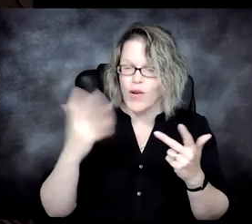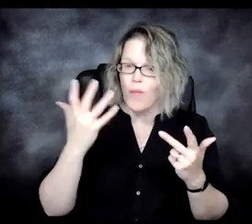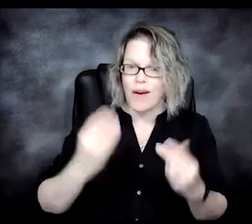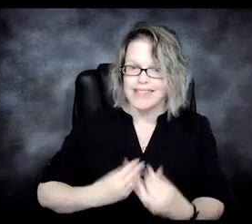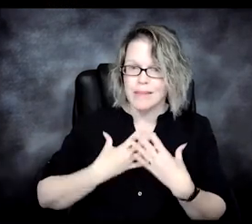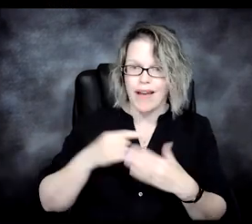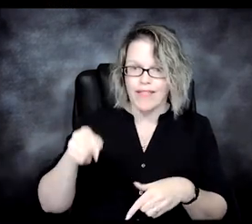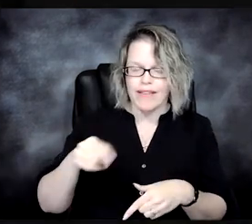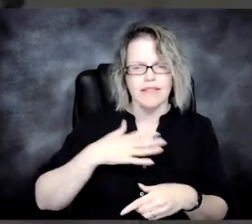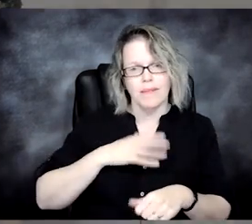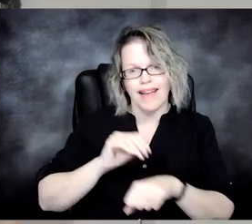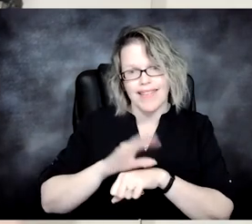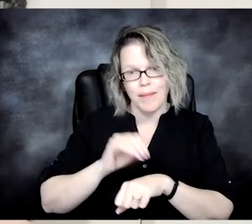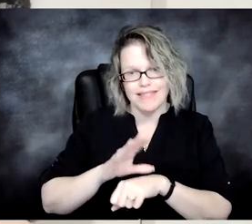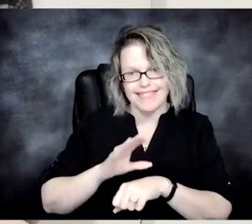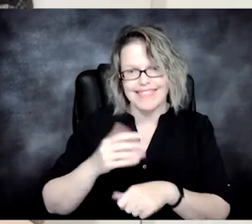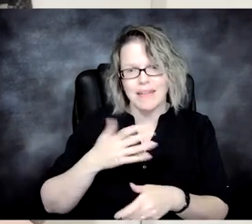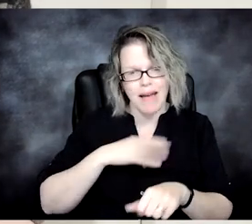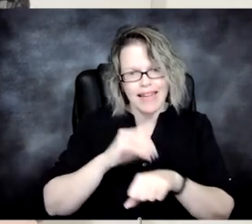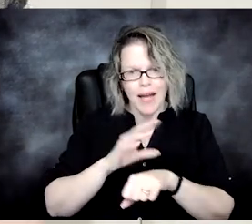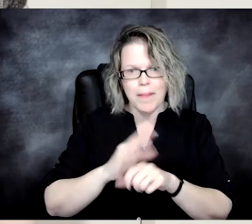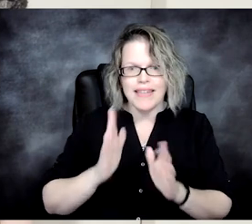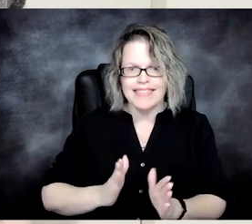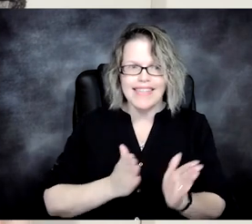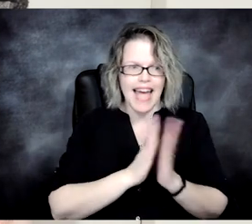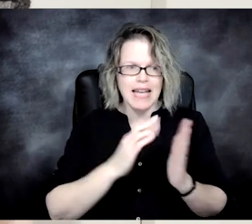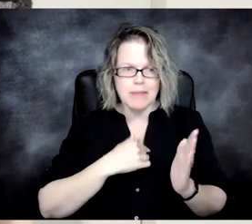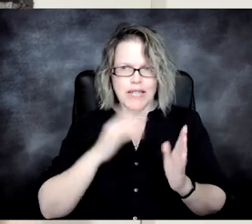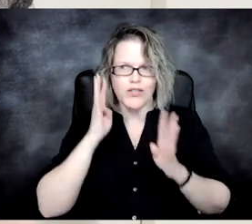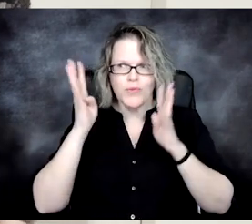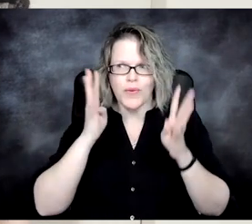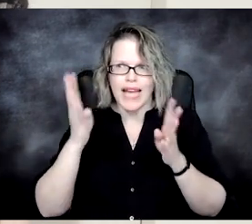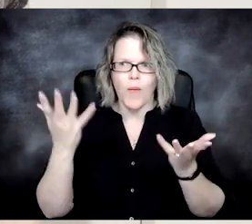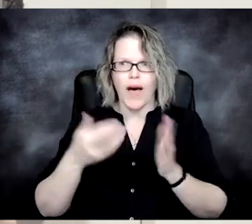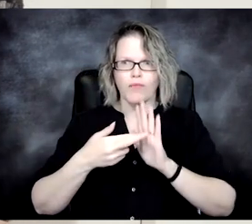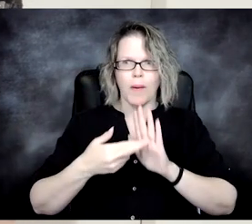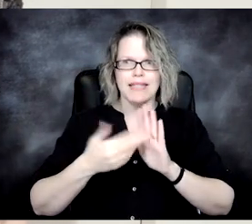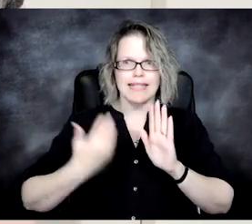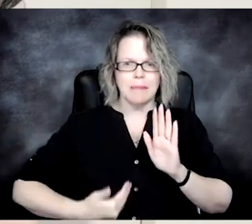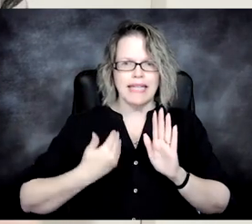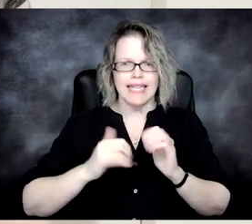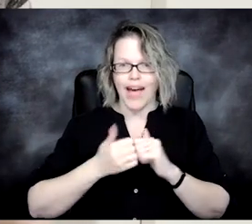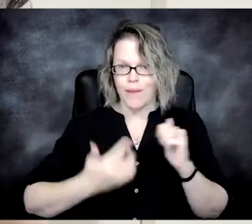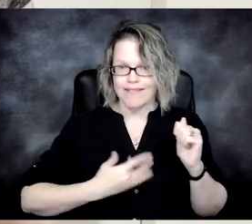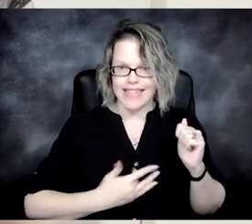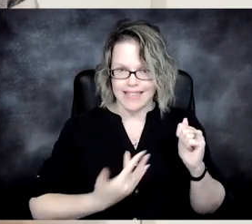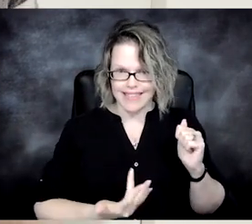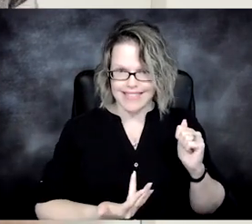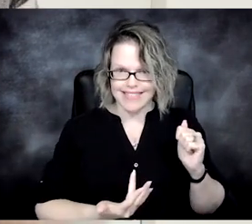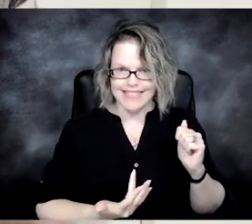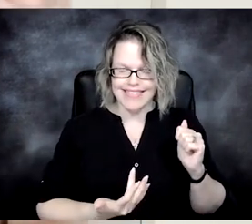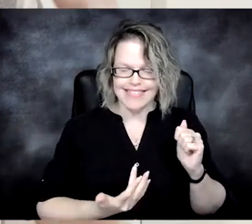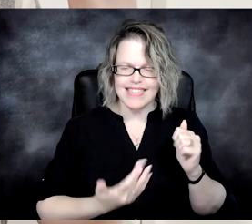honestly my therapy and my therapist asking me to create pieces that represent me and how I feel and